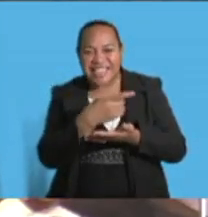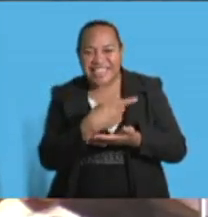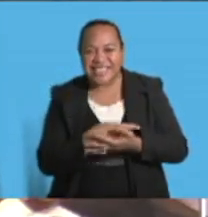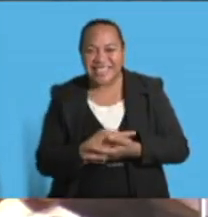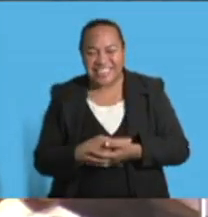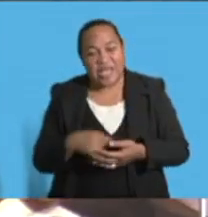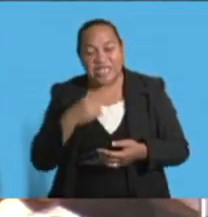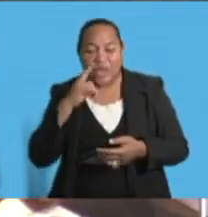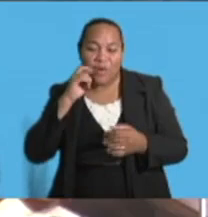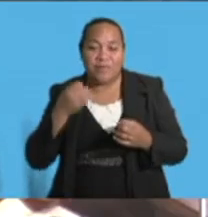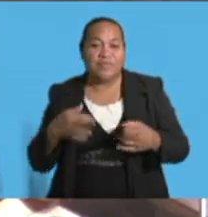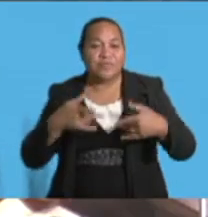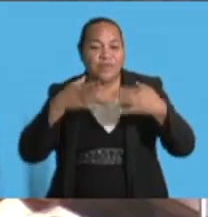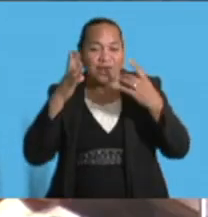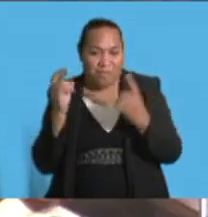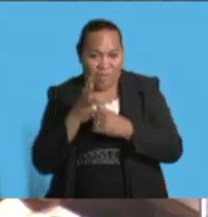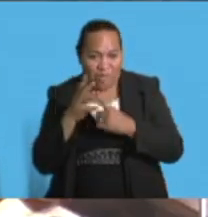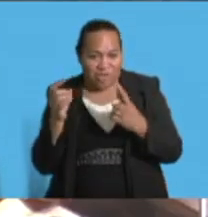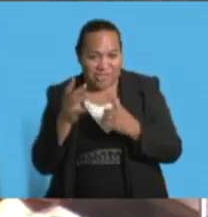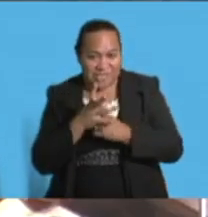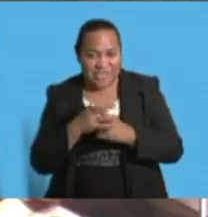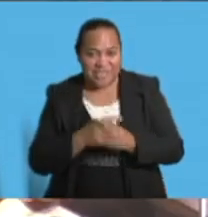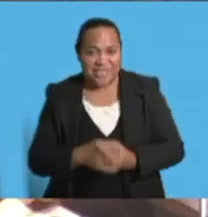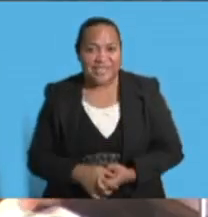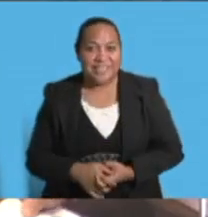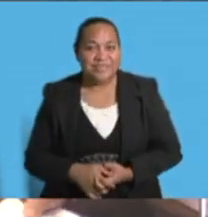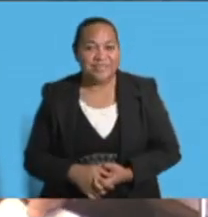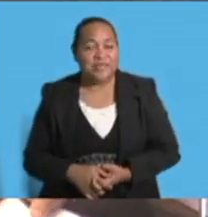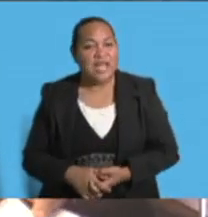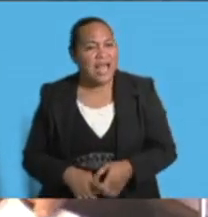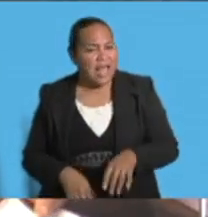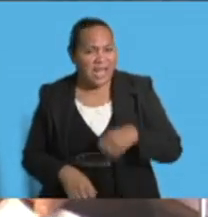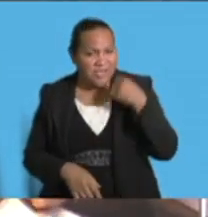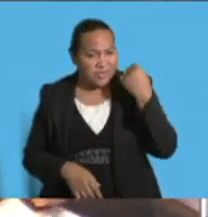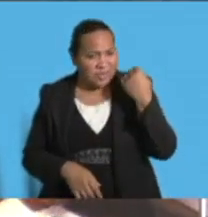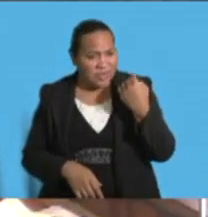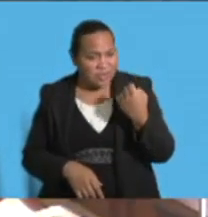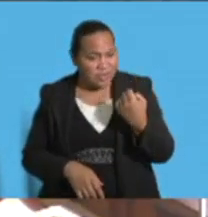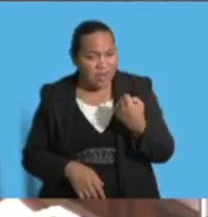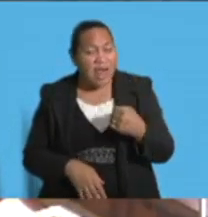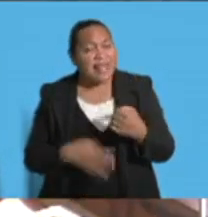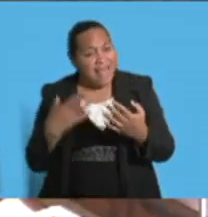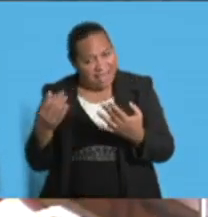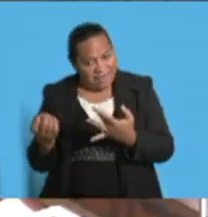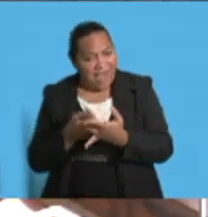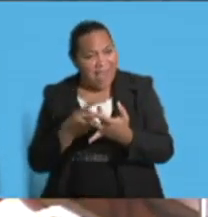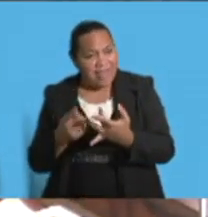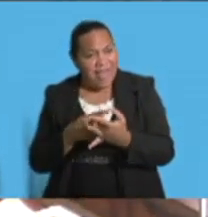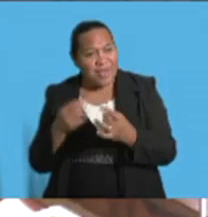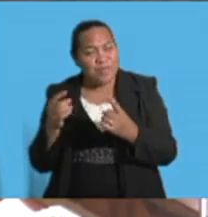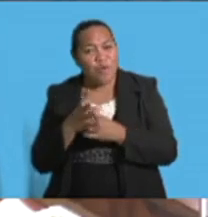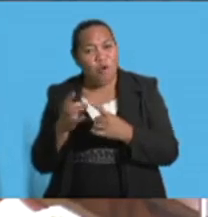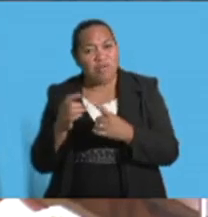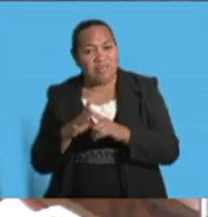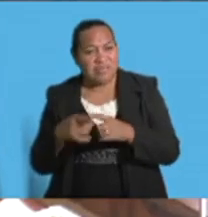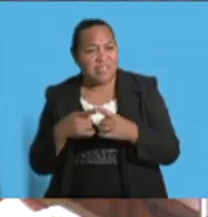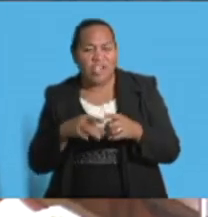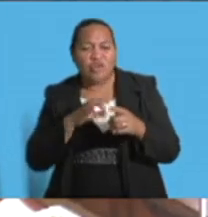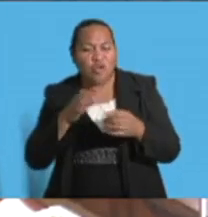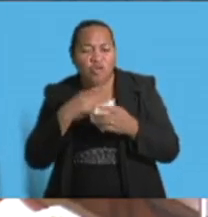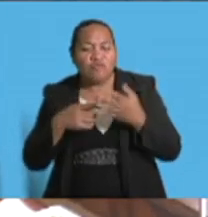students, they will tell you that internet data is equally important. There are other important things than just food